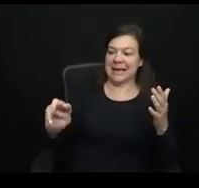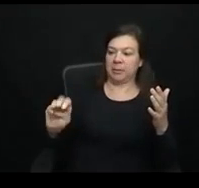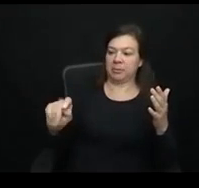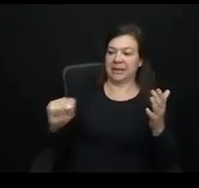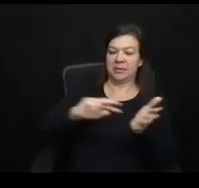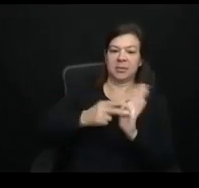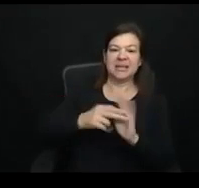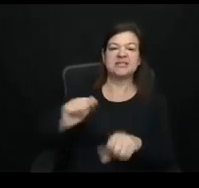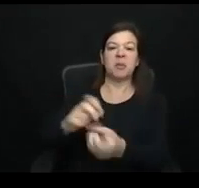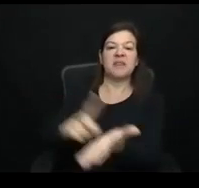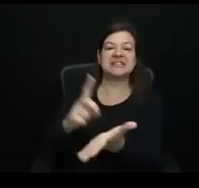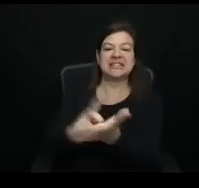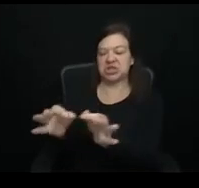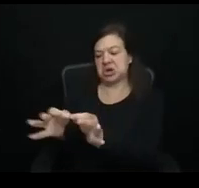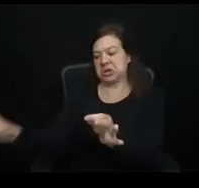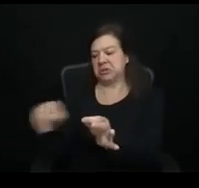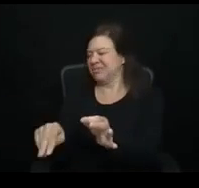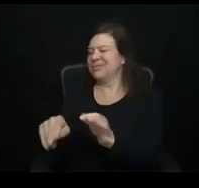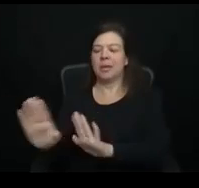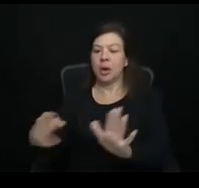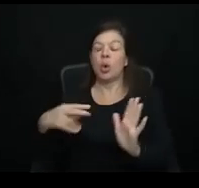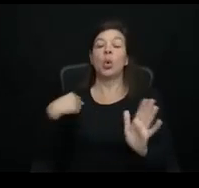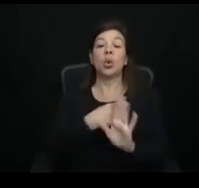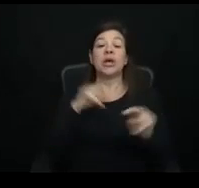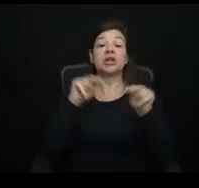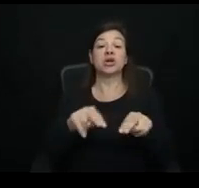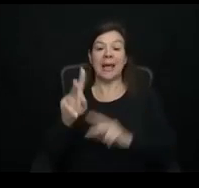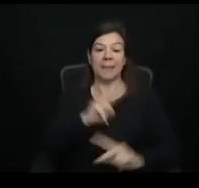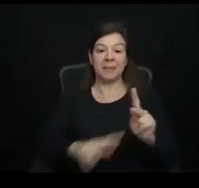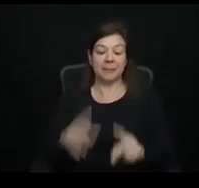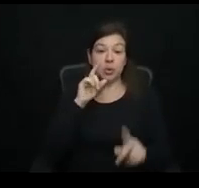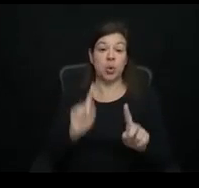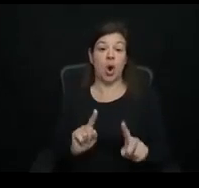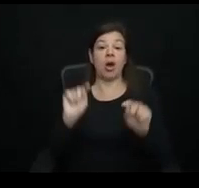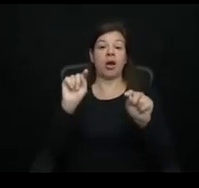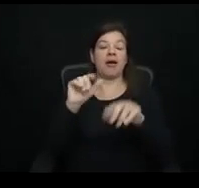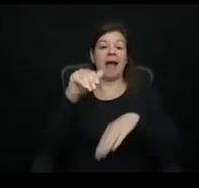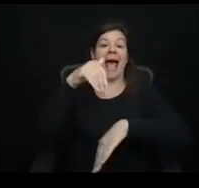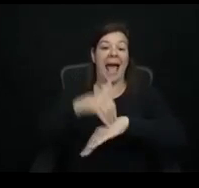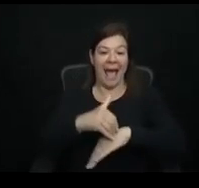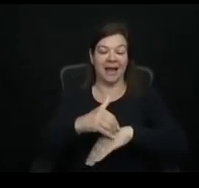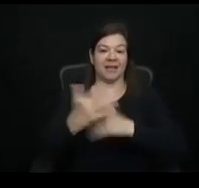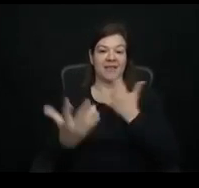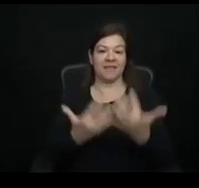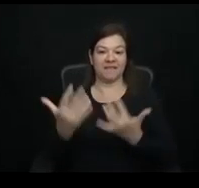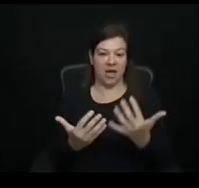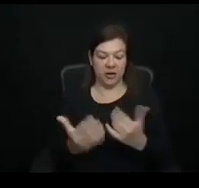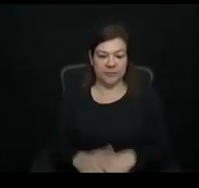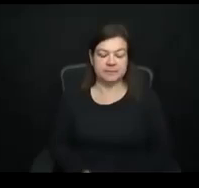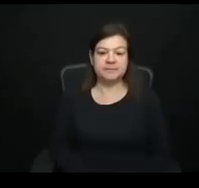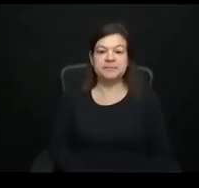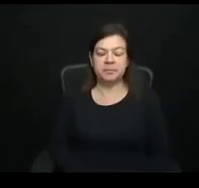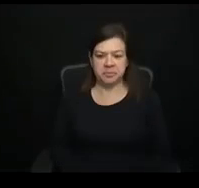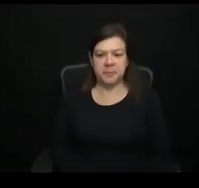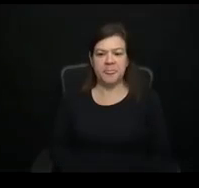But what we typically do is rely upon the folks in the field. I do spend time. I've been pretty much almost around